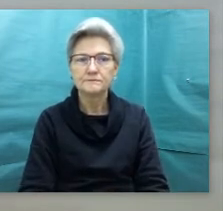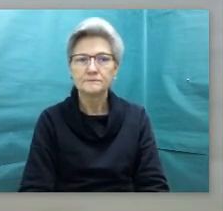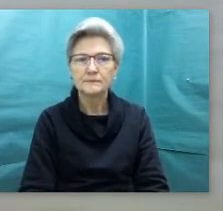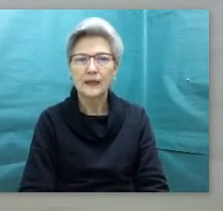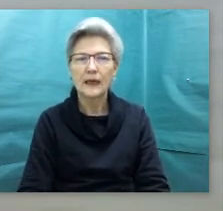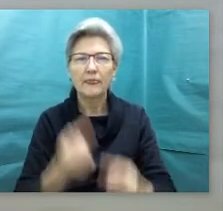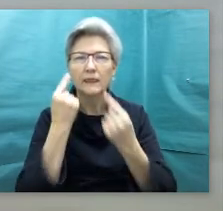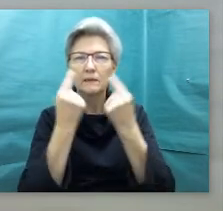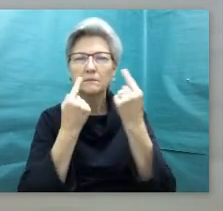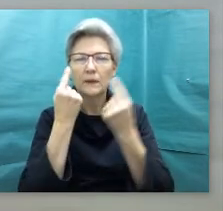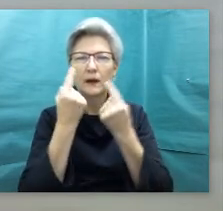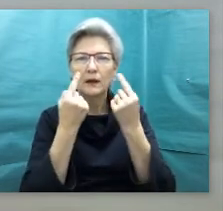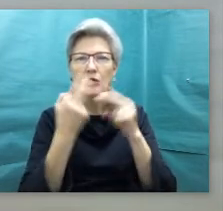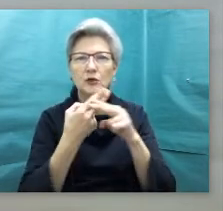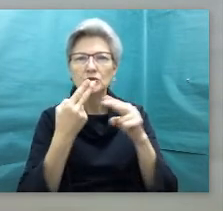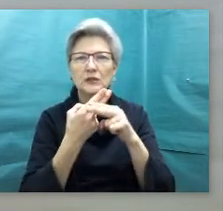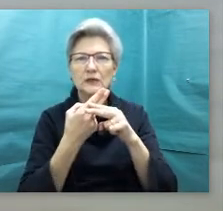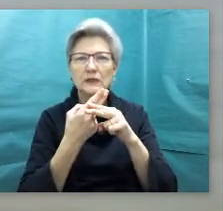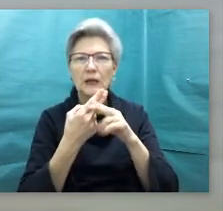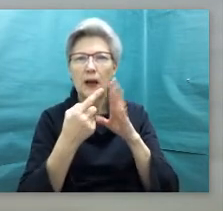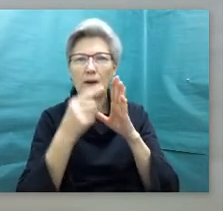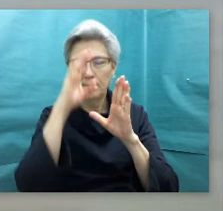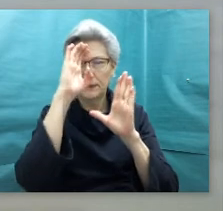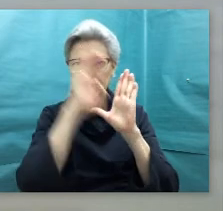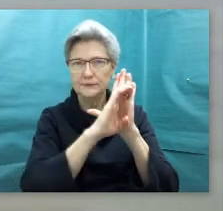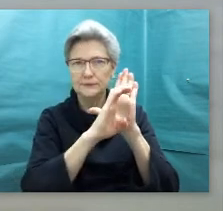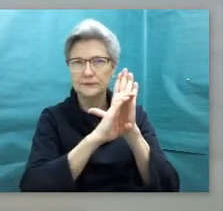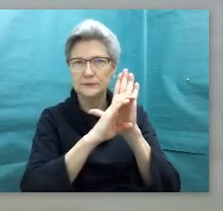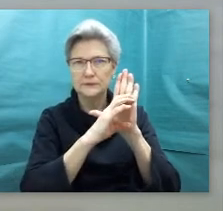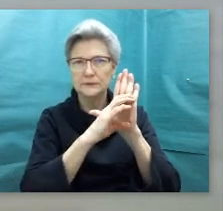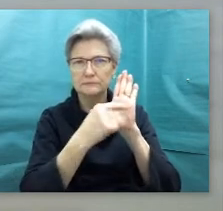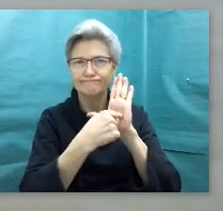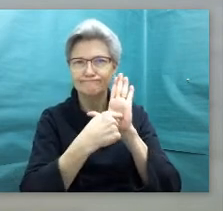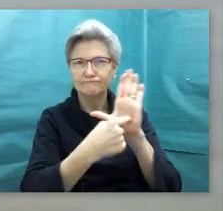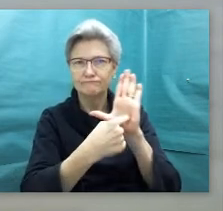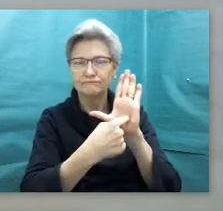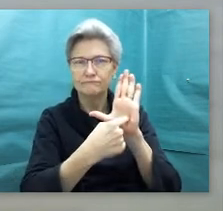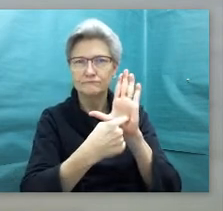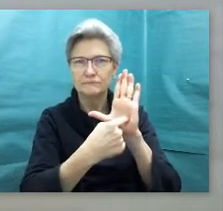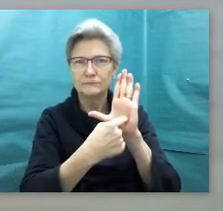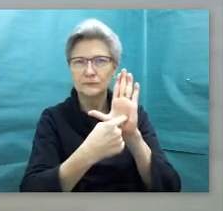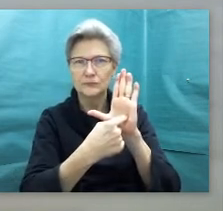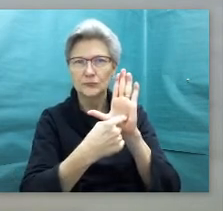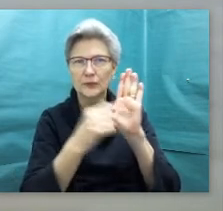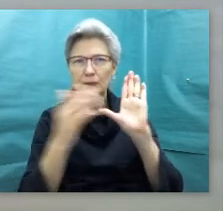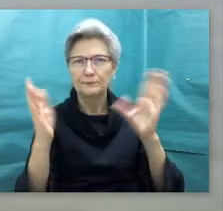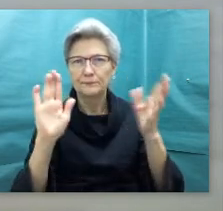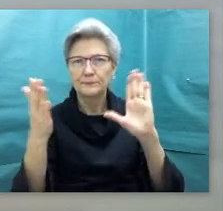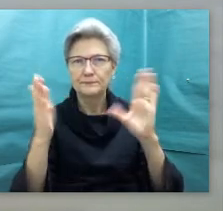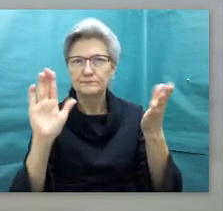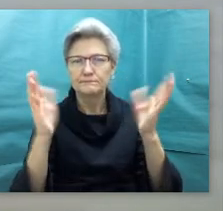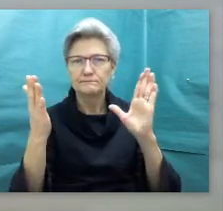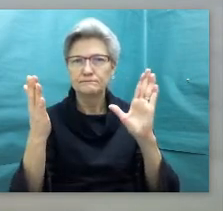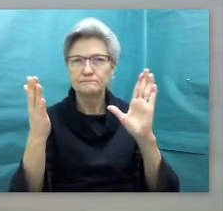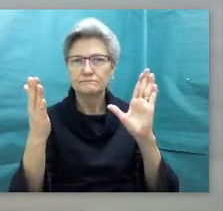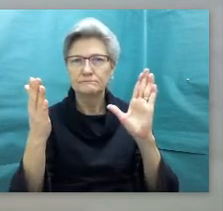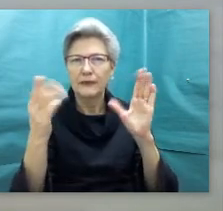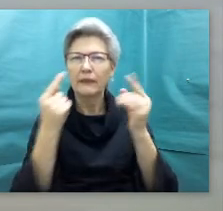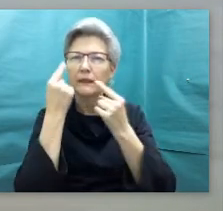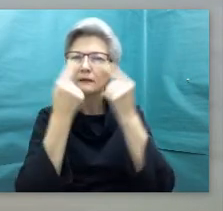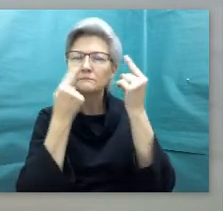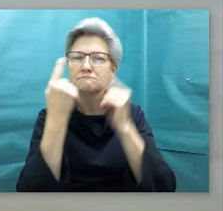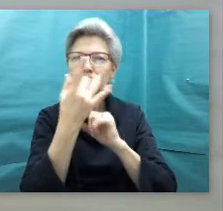Let's think about using a model to help us with this comparison. Let's start by thinking